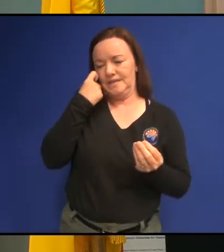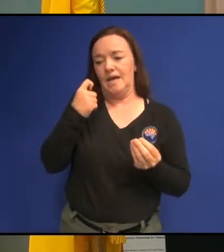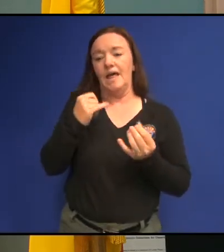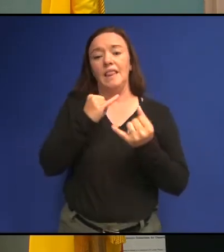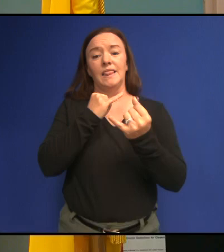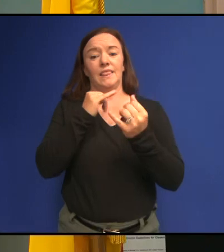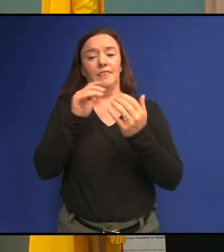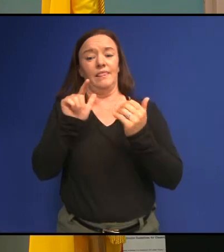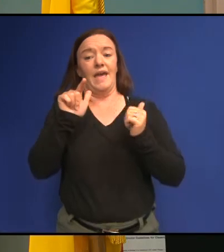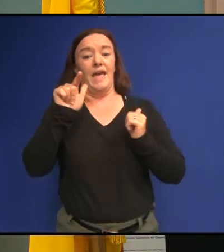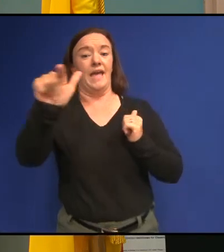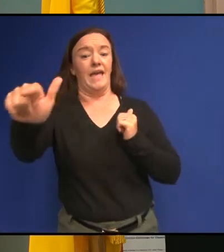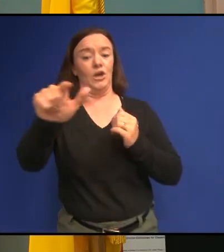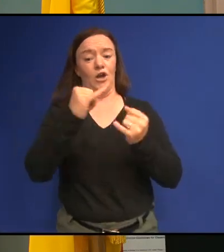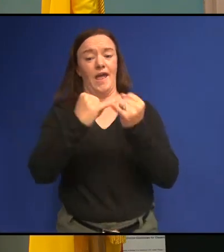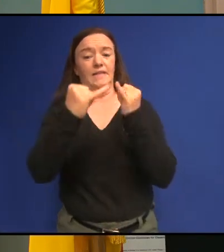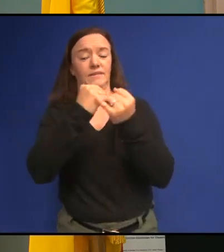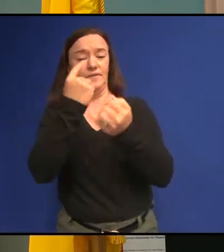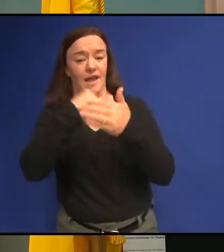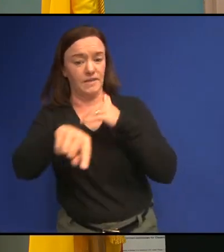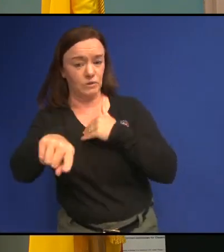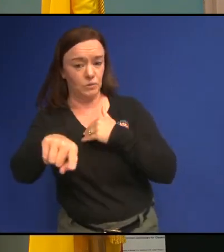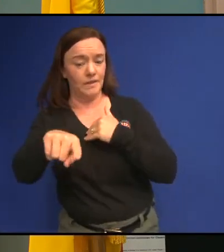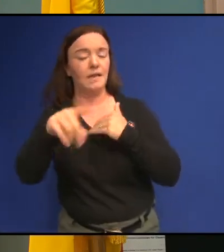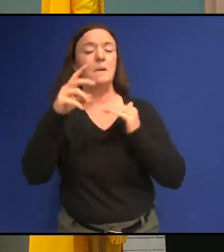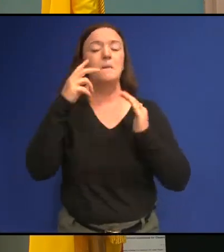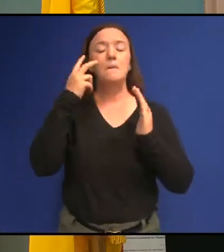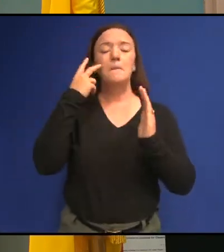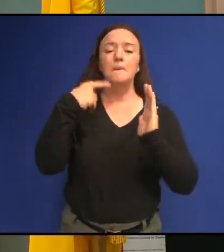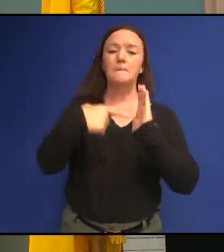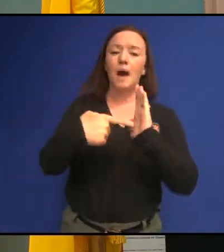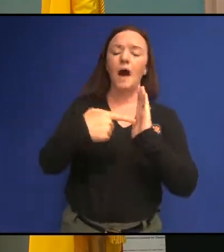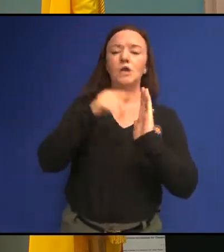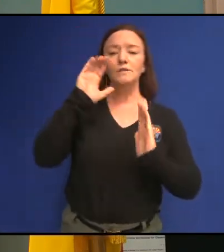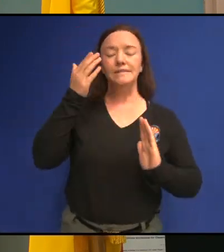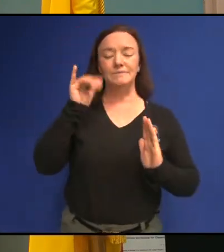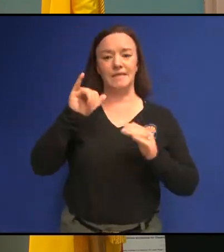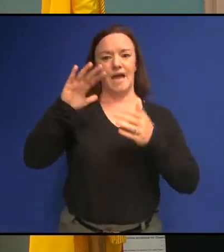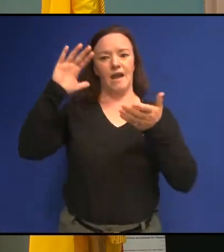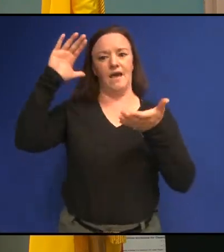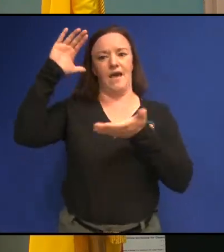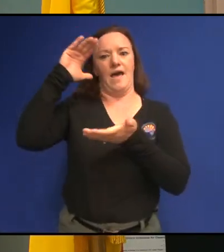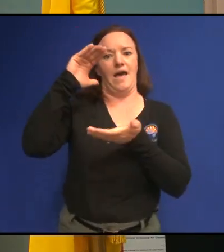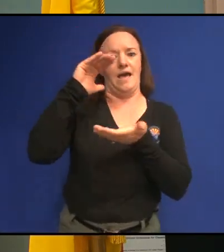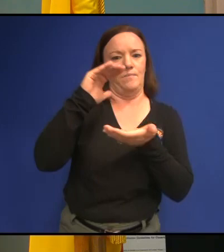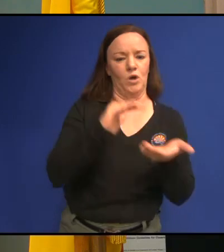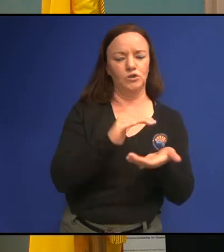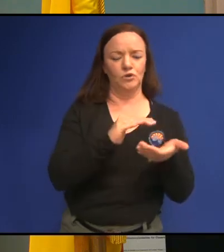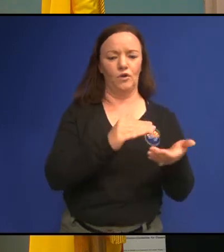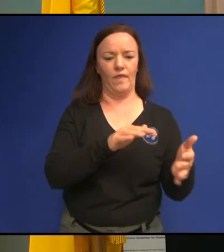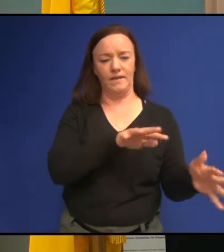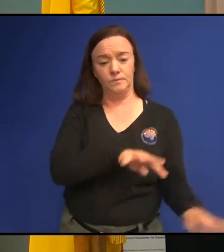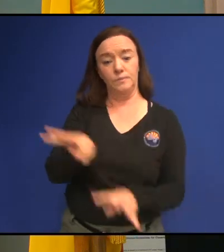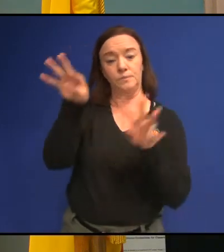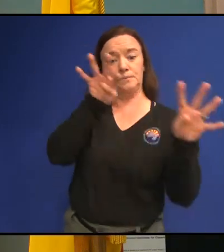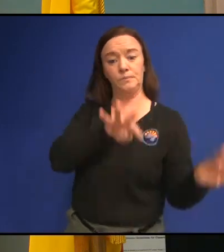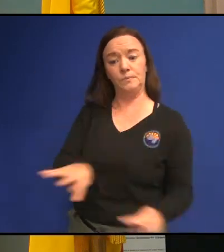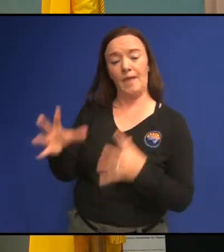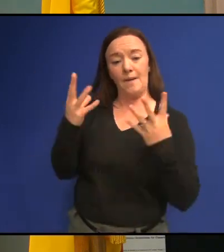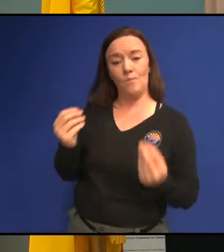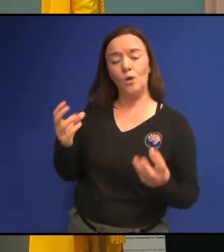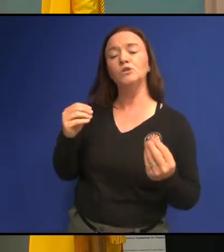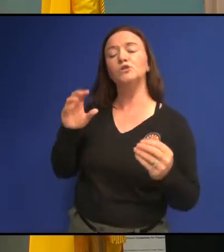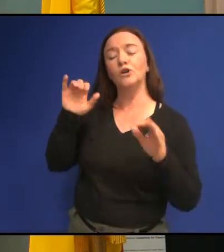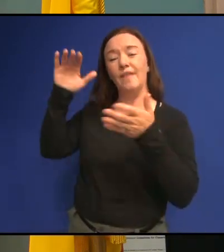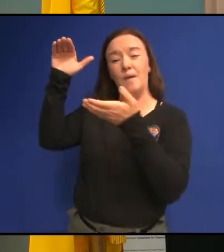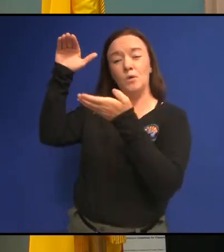there are some model indications that that area of high pressure that's driving these flow patterns could reorient itself over the Four Corners